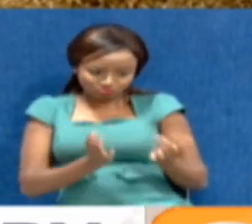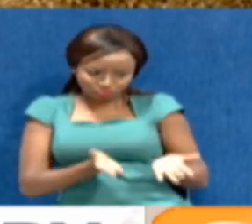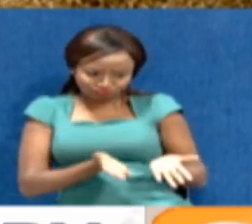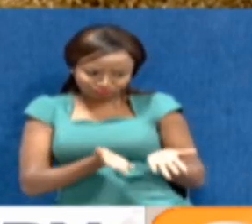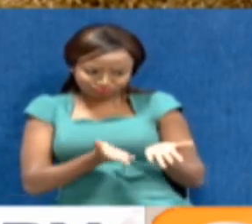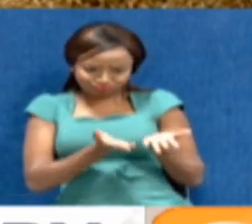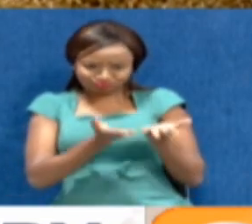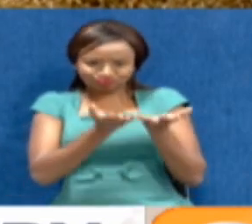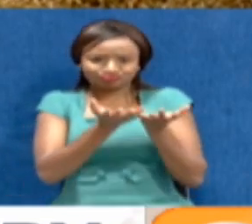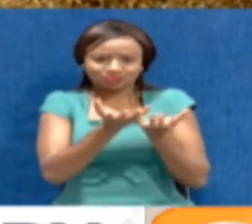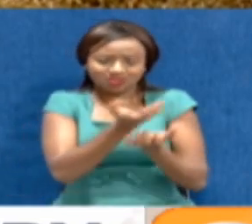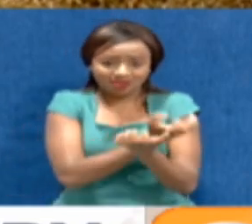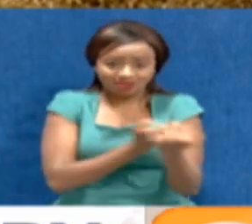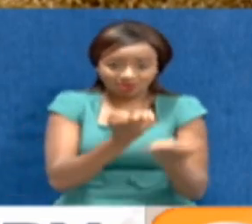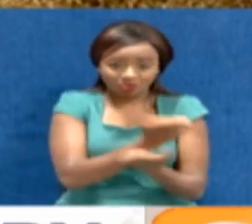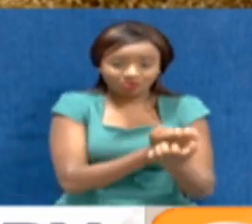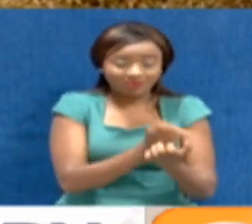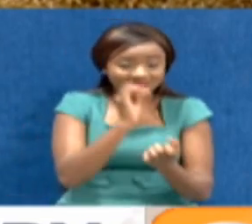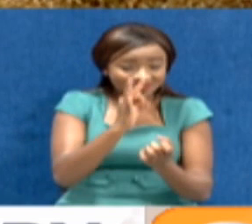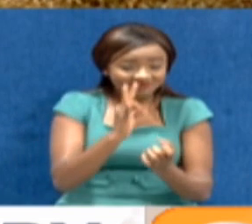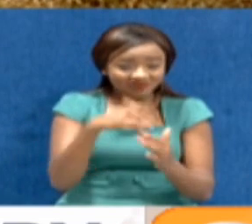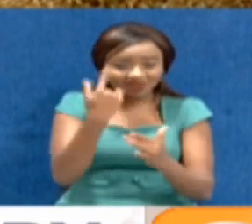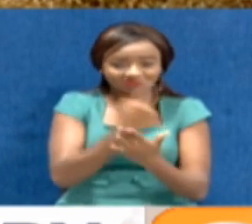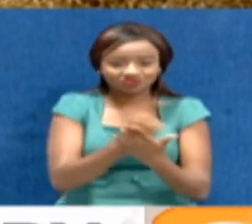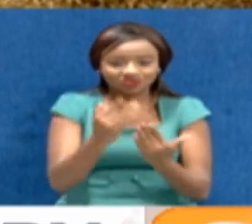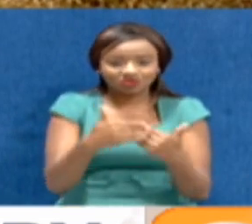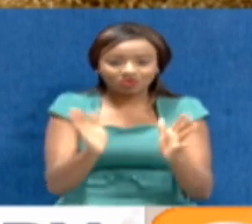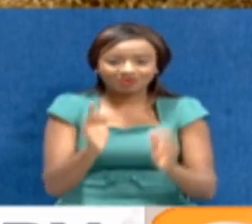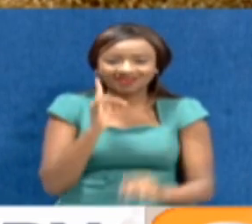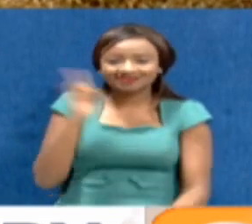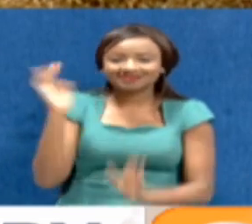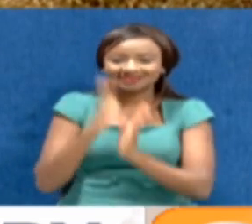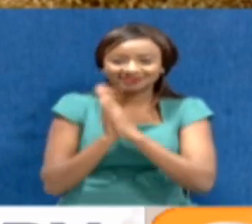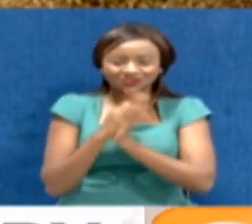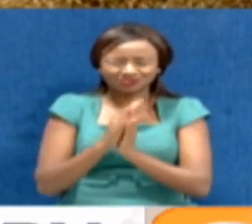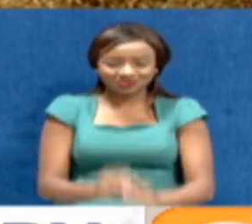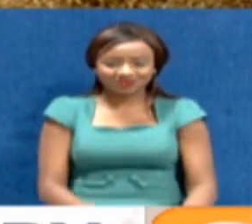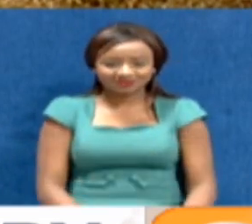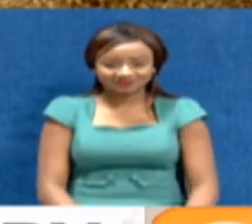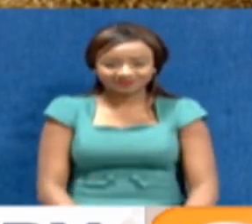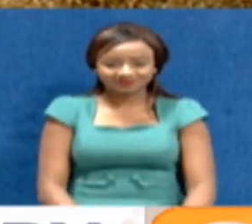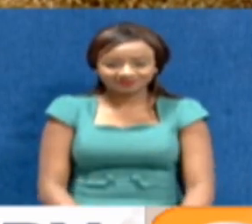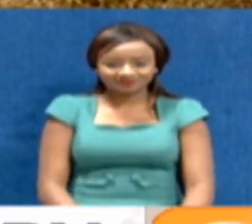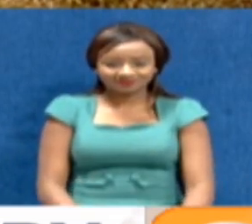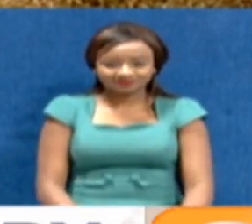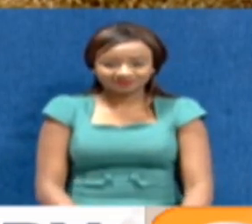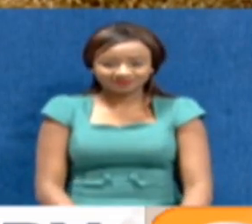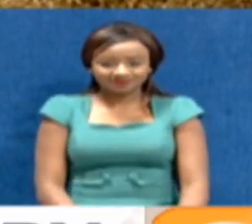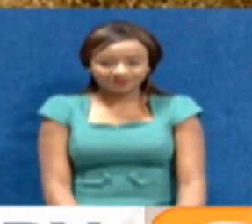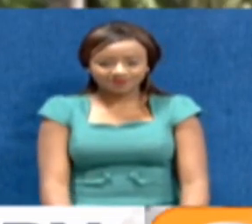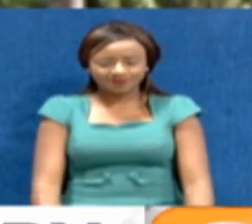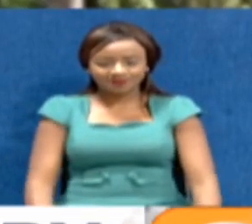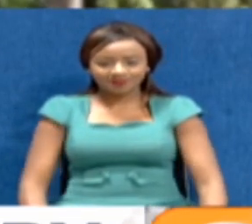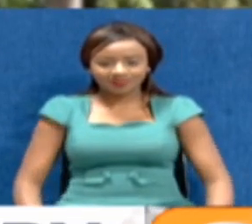is reopened by next week. Here's more from our very own Faizal Ahmed.